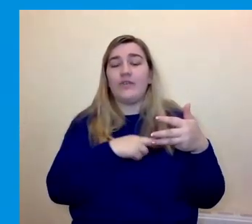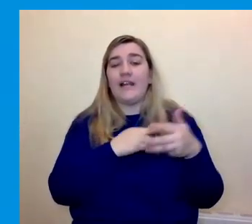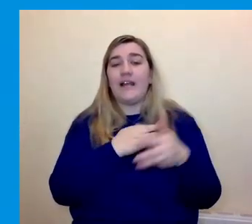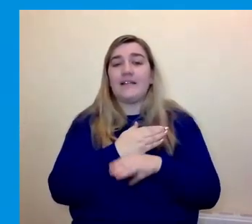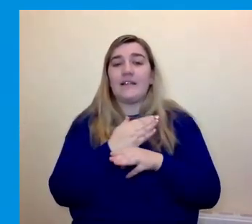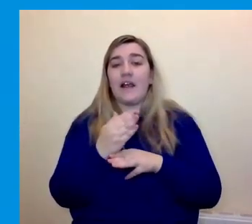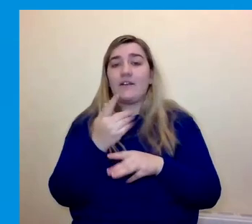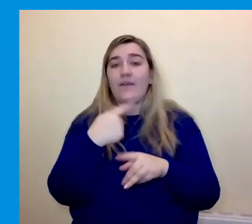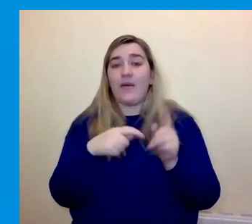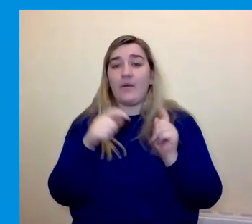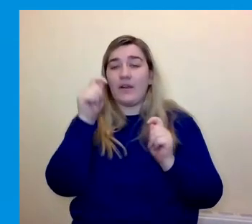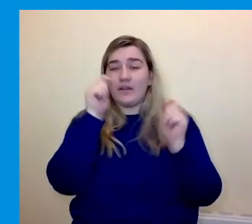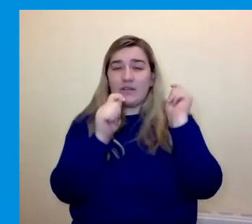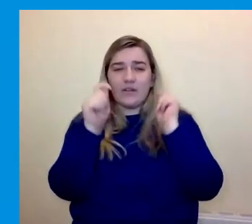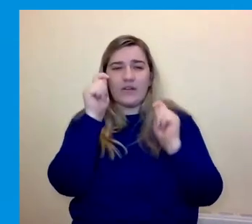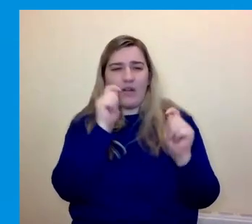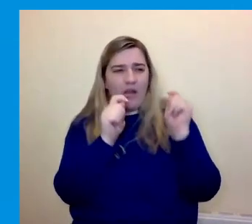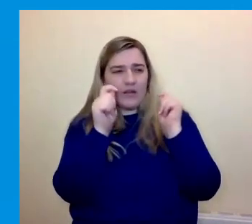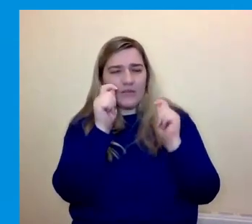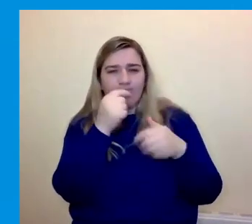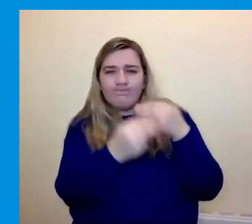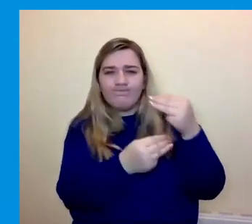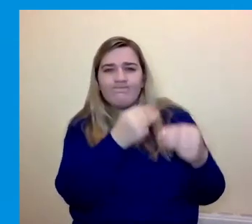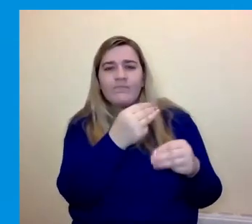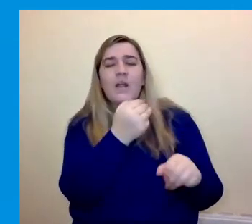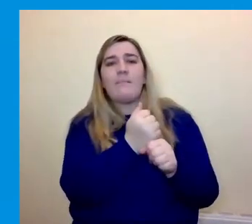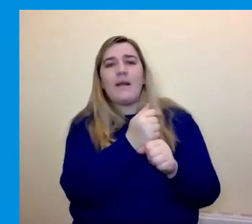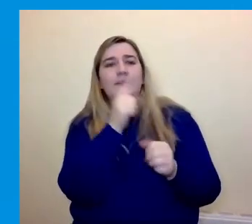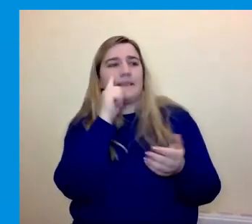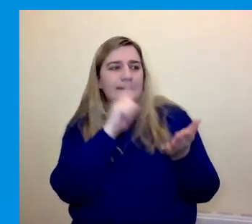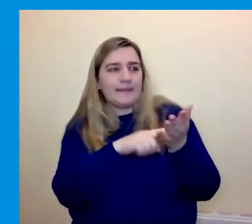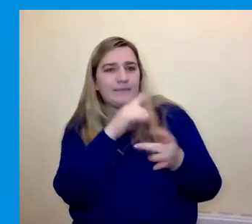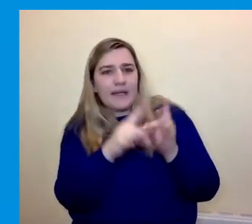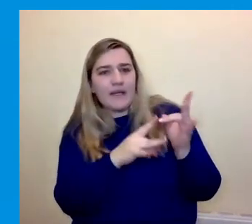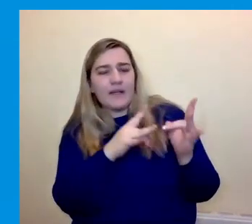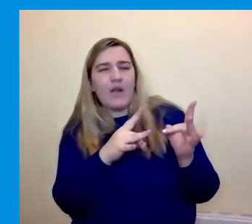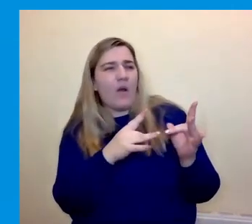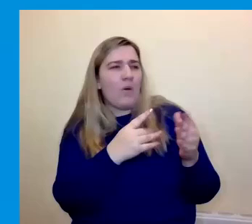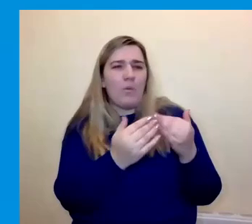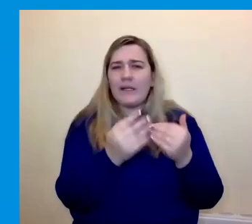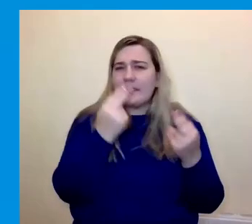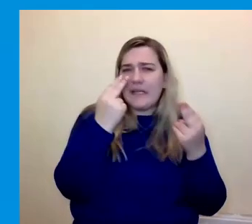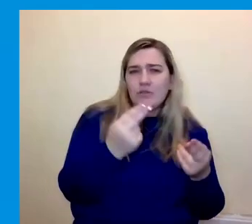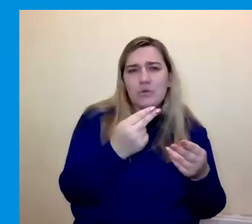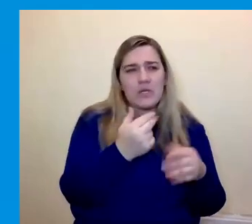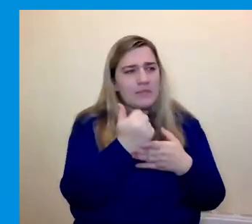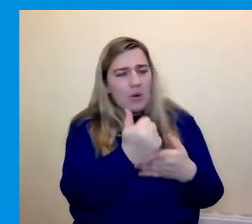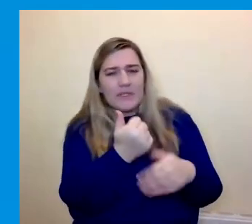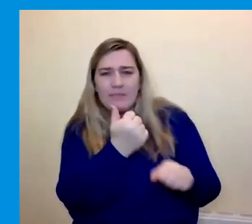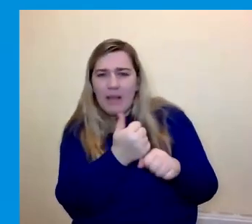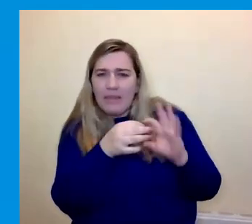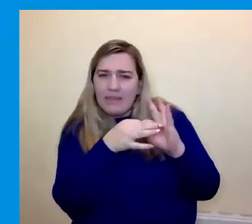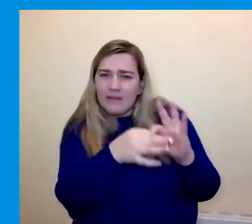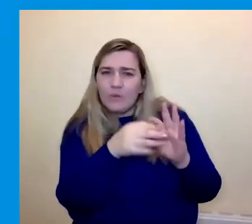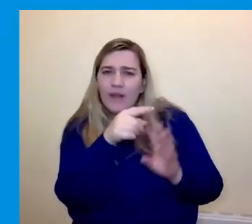thought process around decision-making, looking at what those natural supports are around